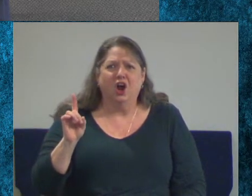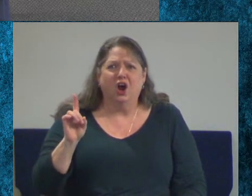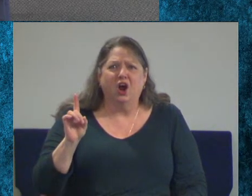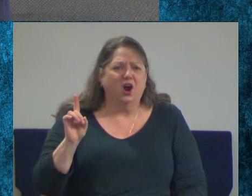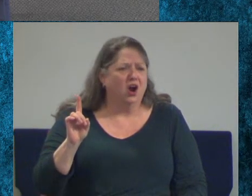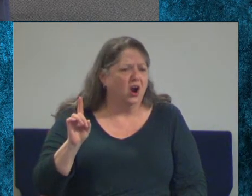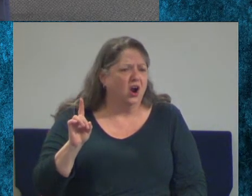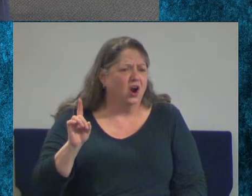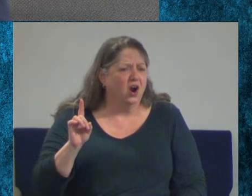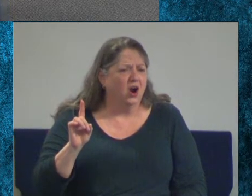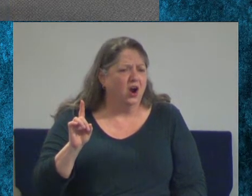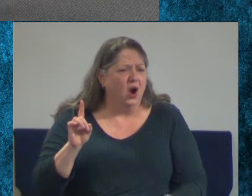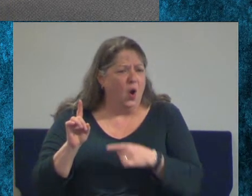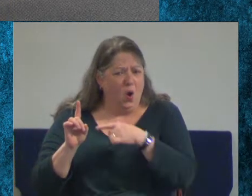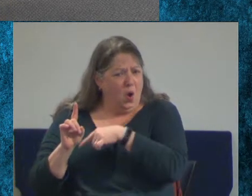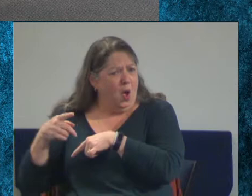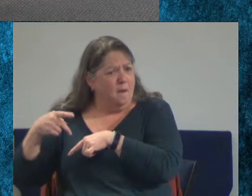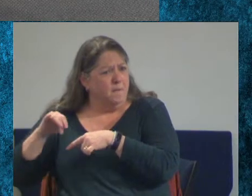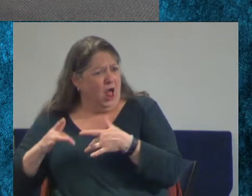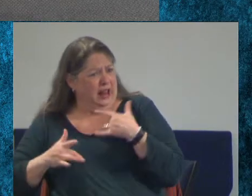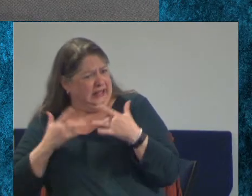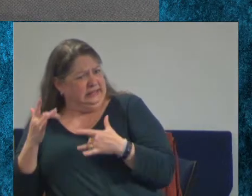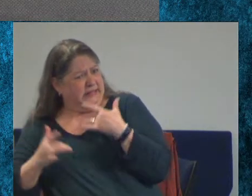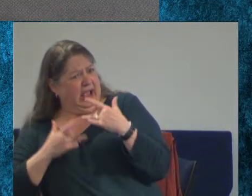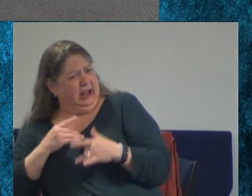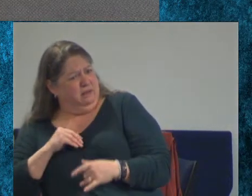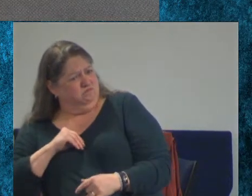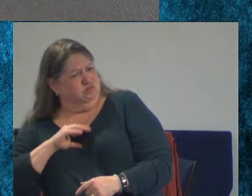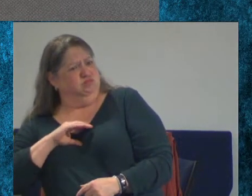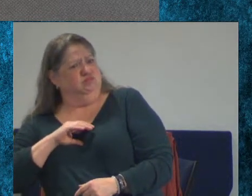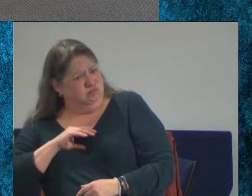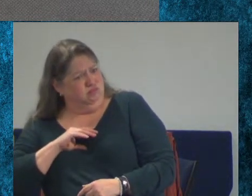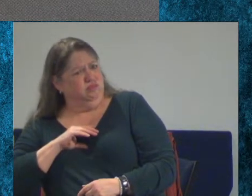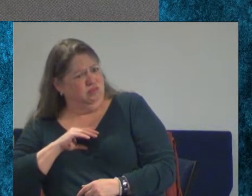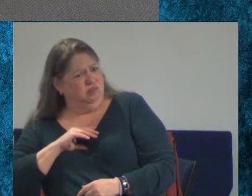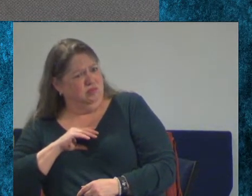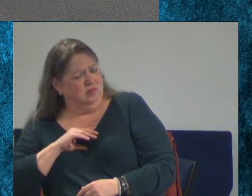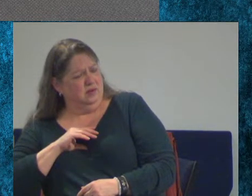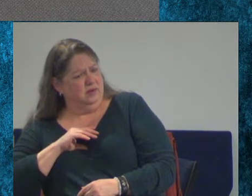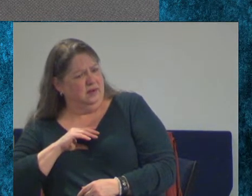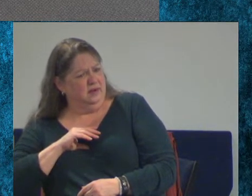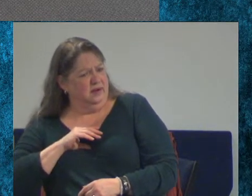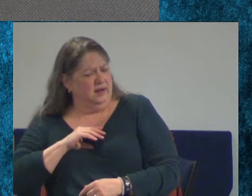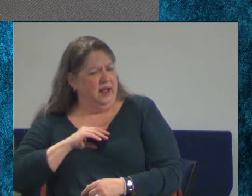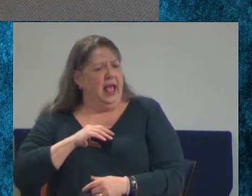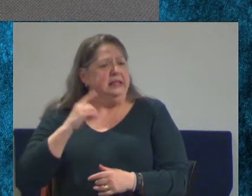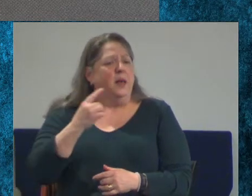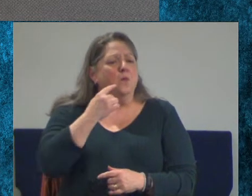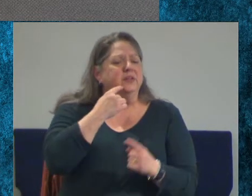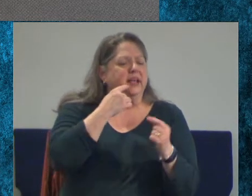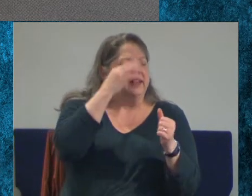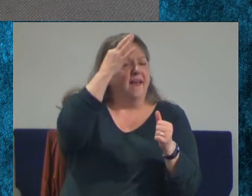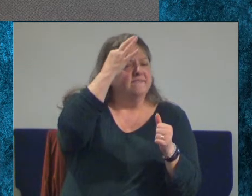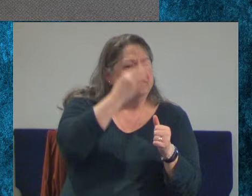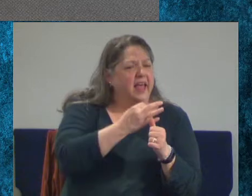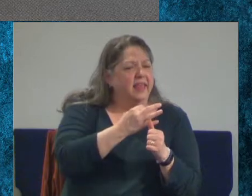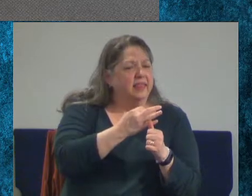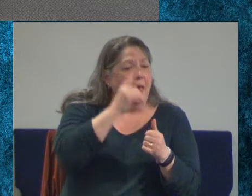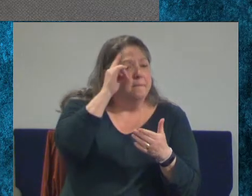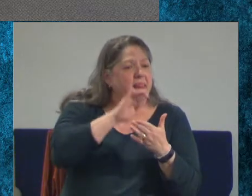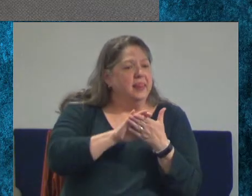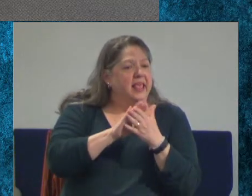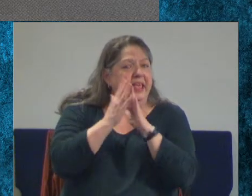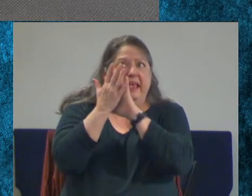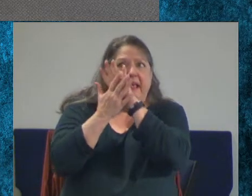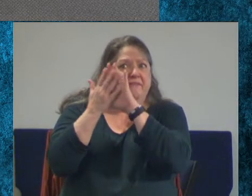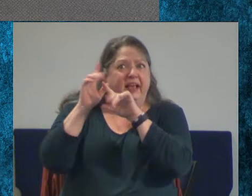That's what brought him excitement. Someone has said, faith sees the invisible, believes the incredible, receives the impossible. That's